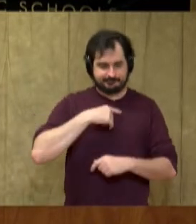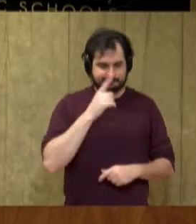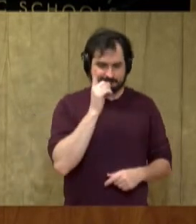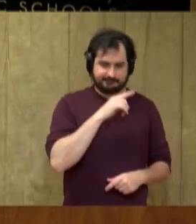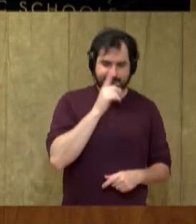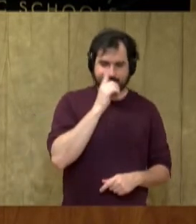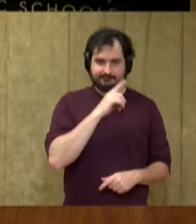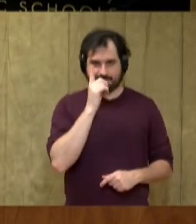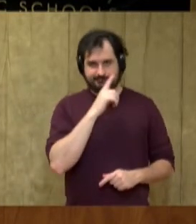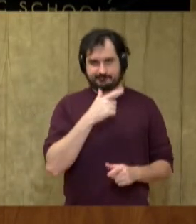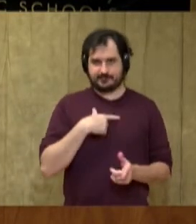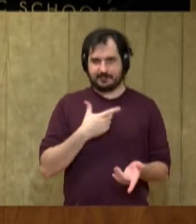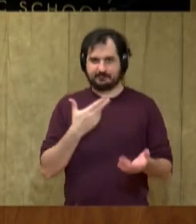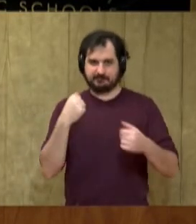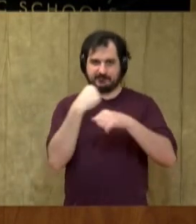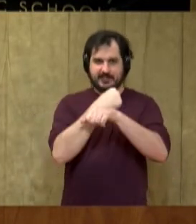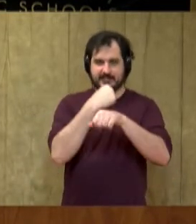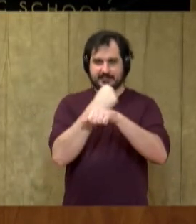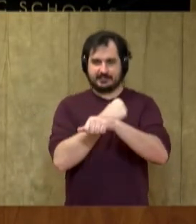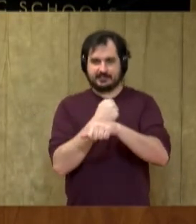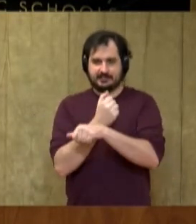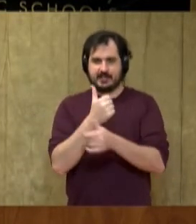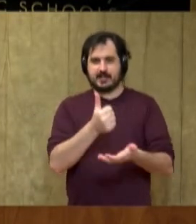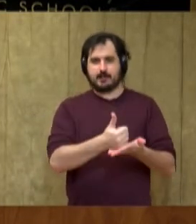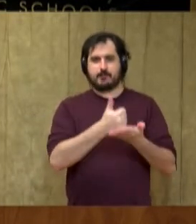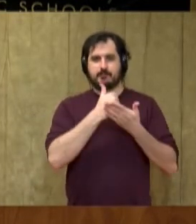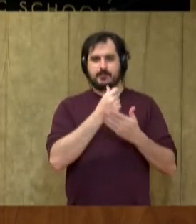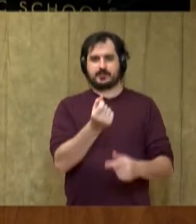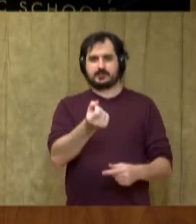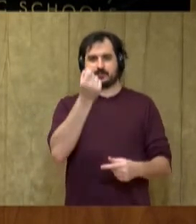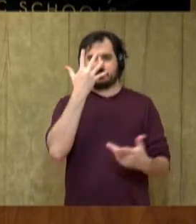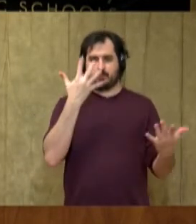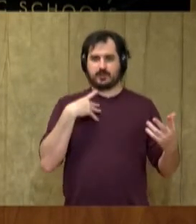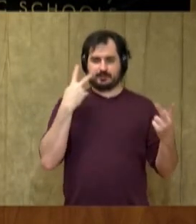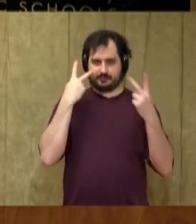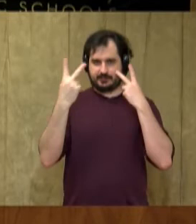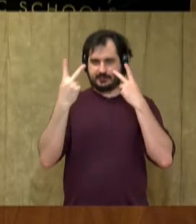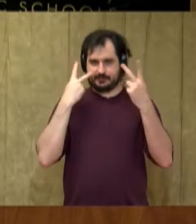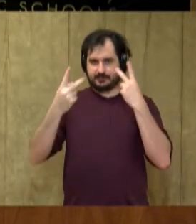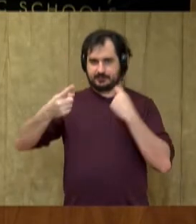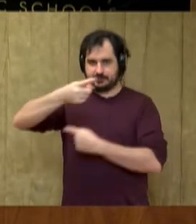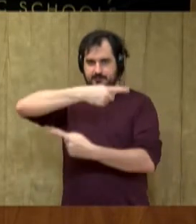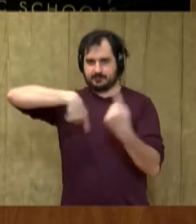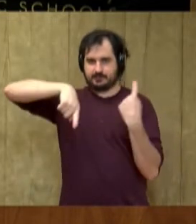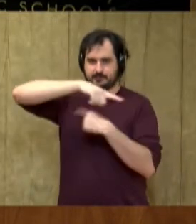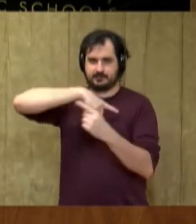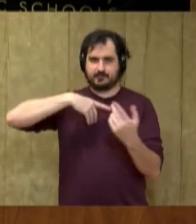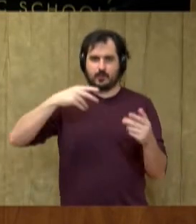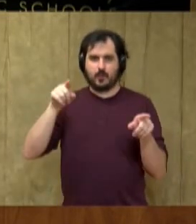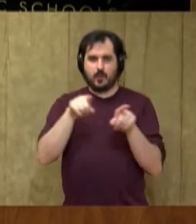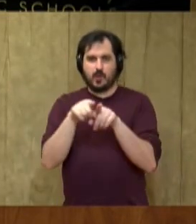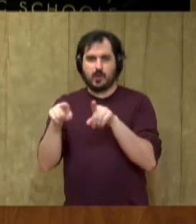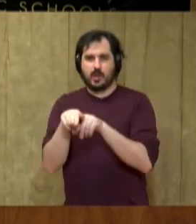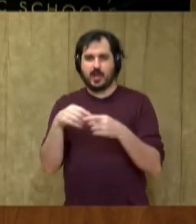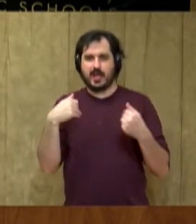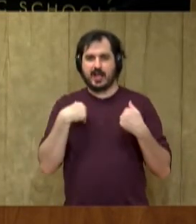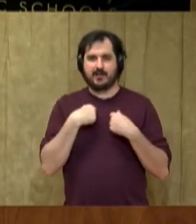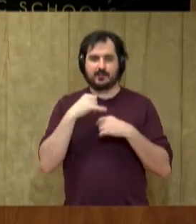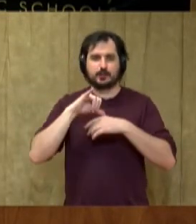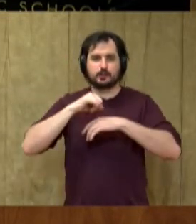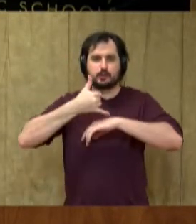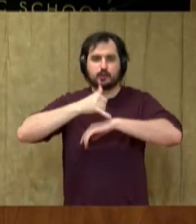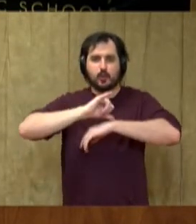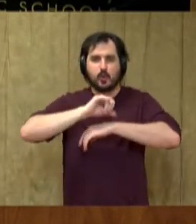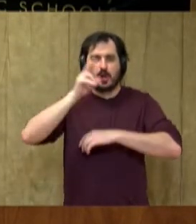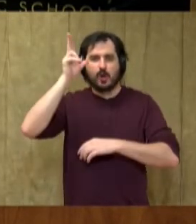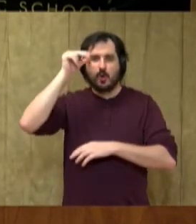me understand that I was seeing around me. I also had a toy horse and a horseman that I would pretend to run throughout the cities of